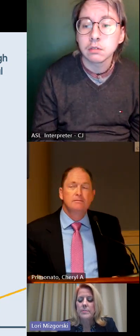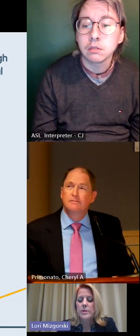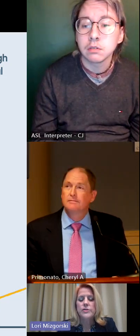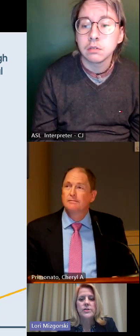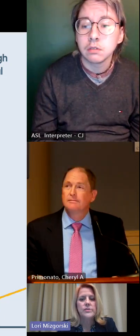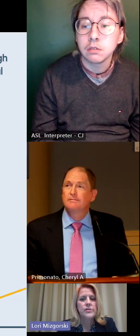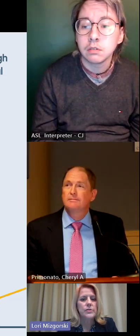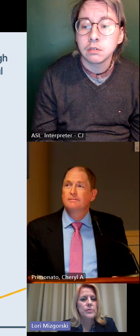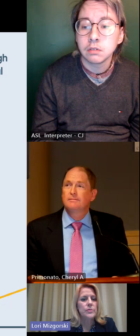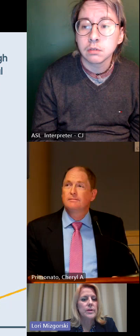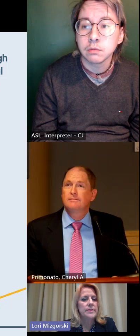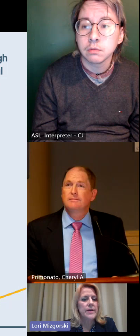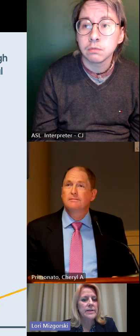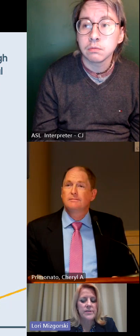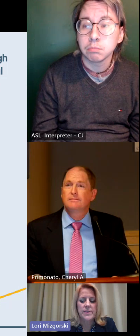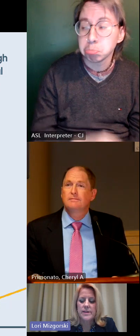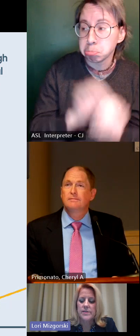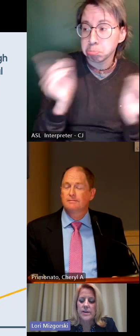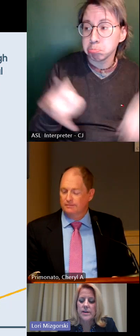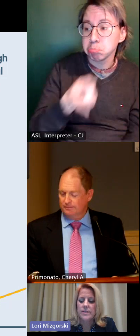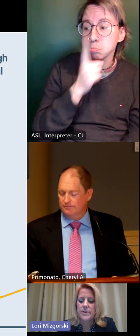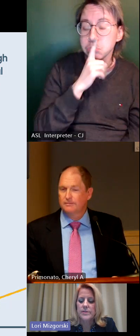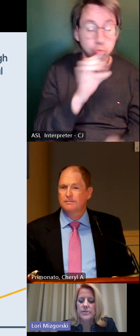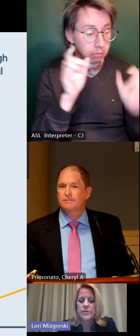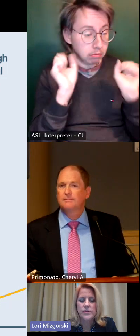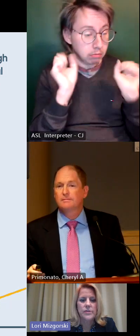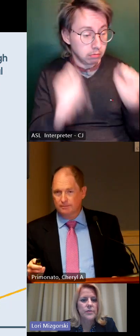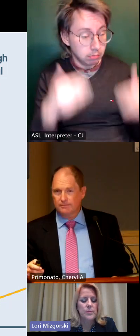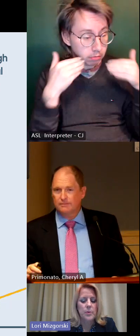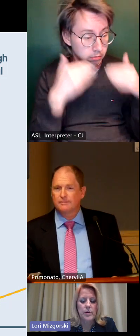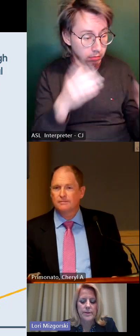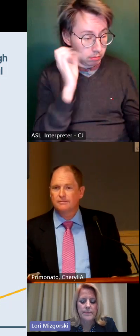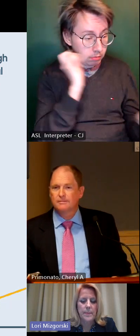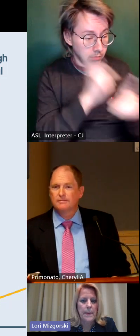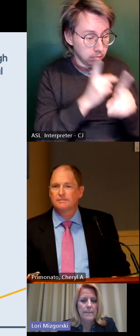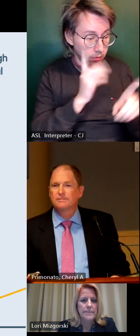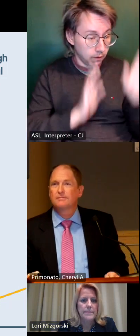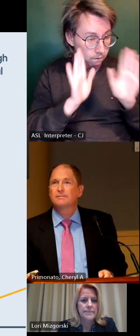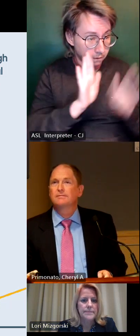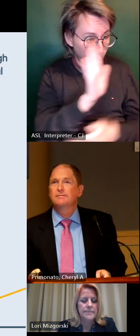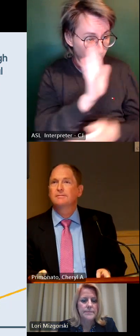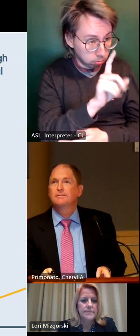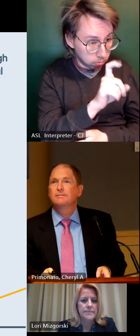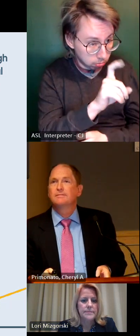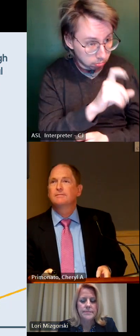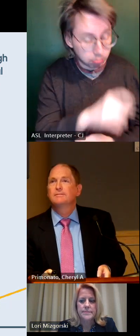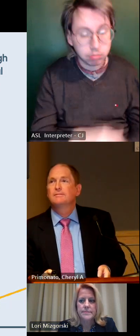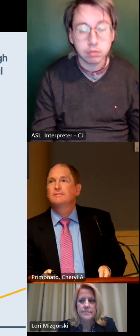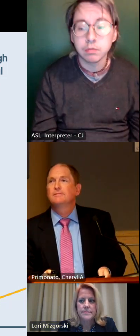May I have a motion to advance this resolution to the full board?